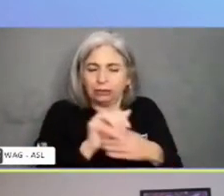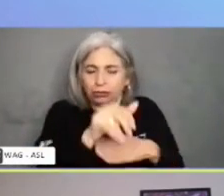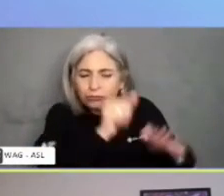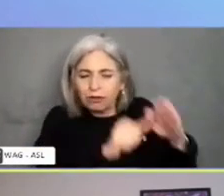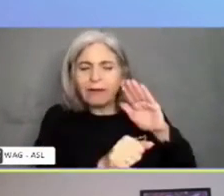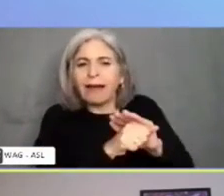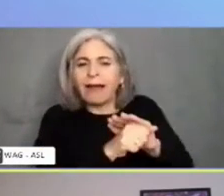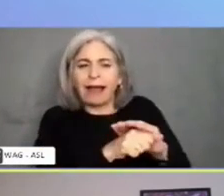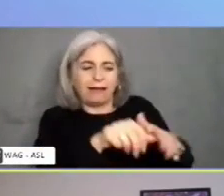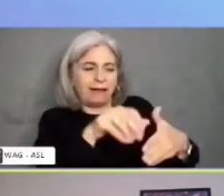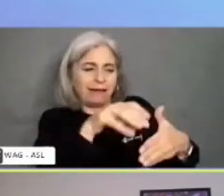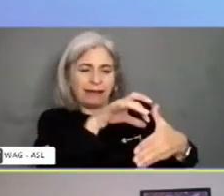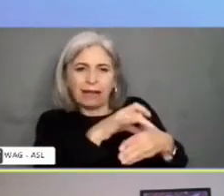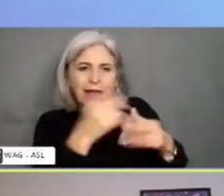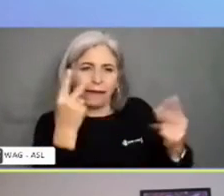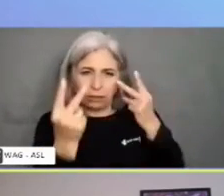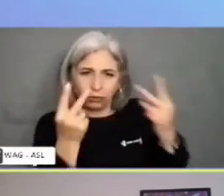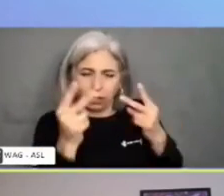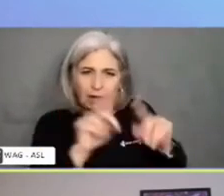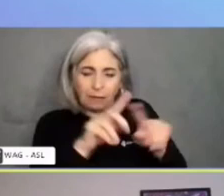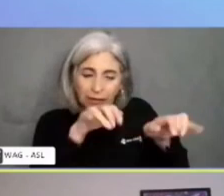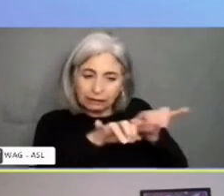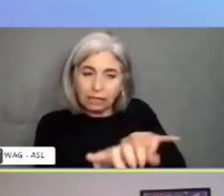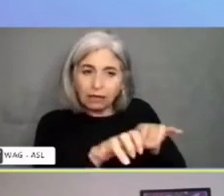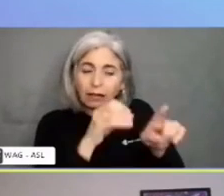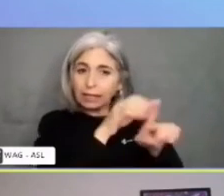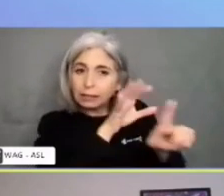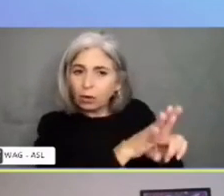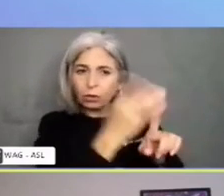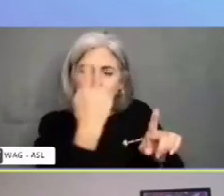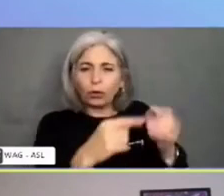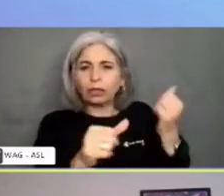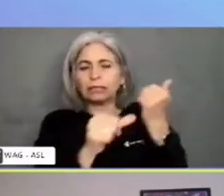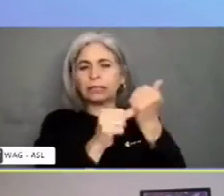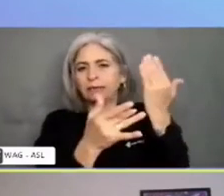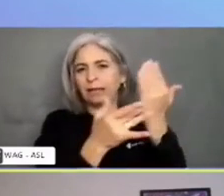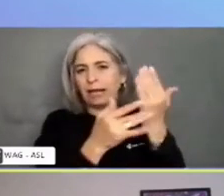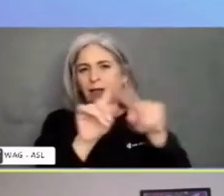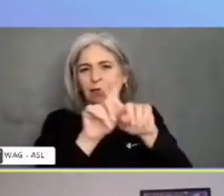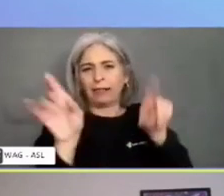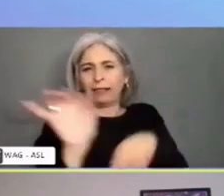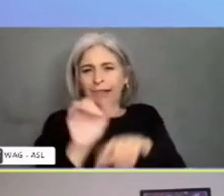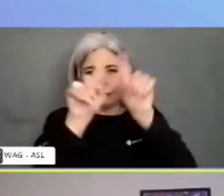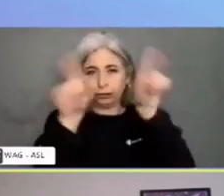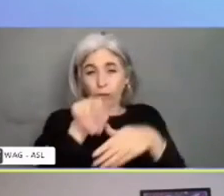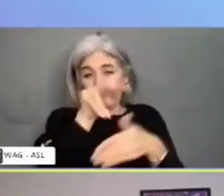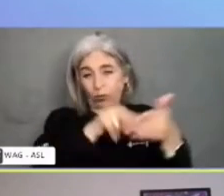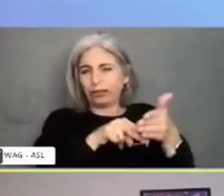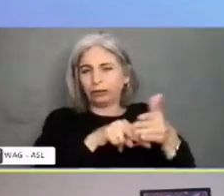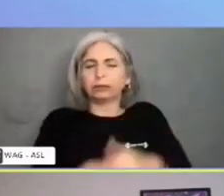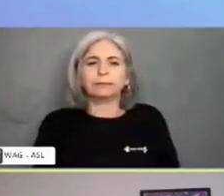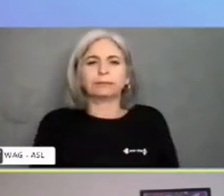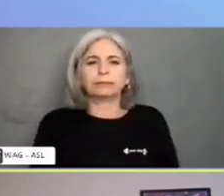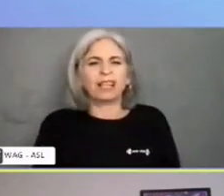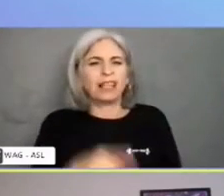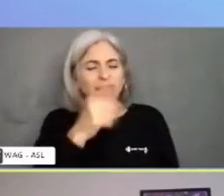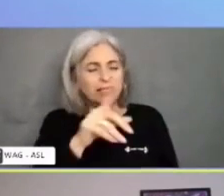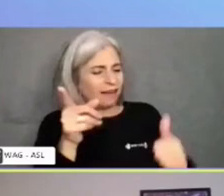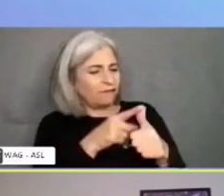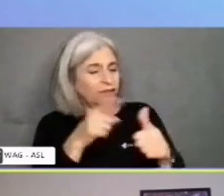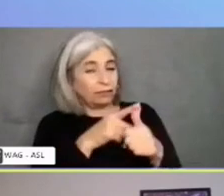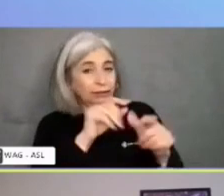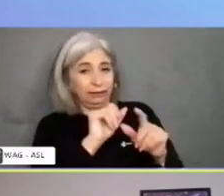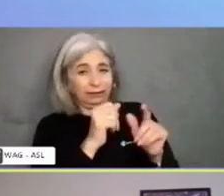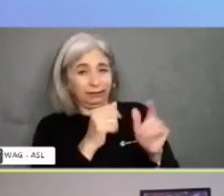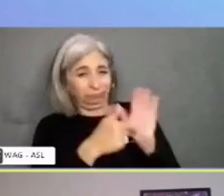content visually, but still leave it exposed for assistive technologies like screen readers. So this is kind of the first case in